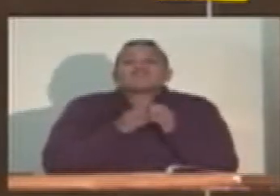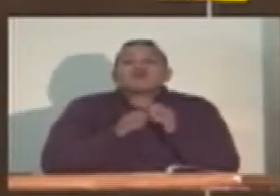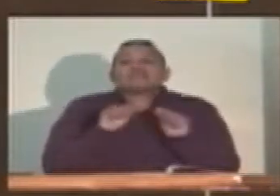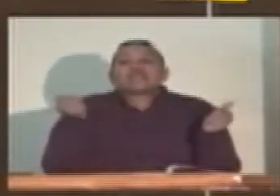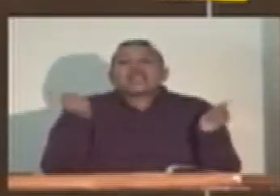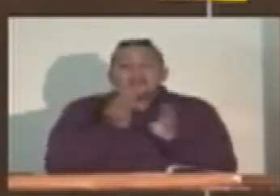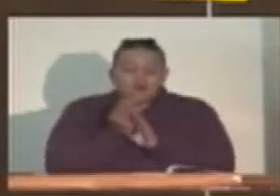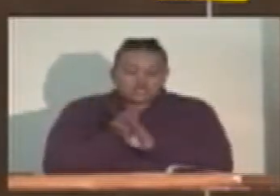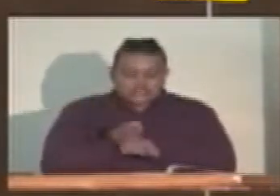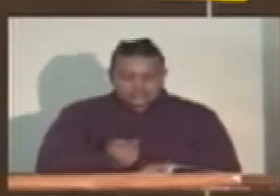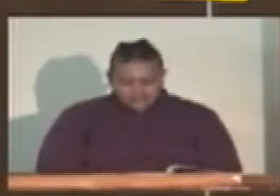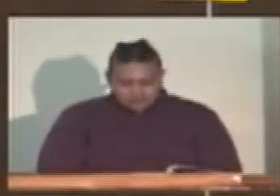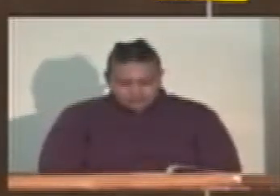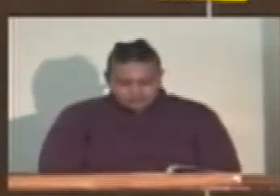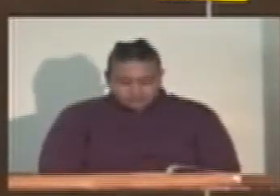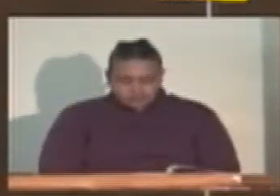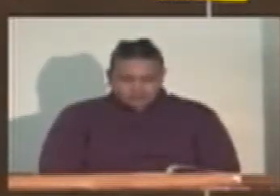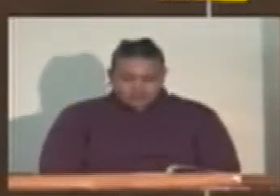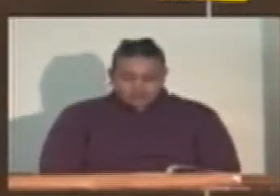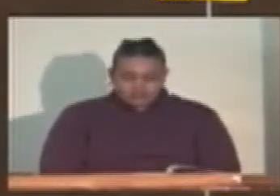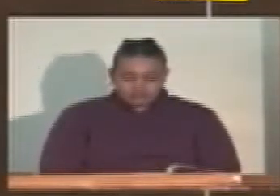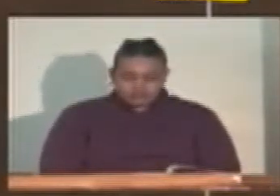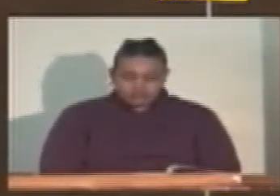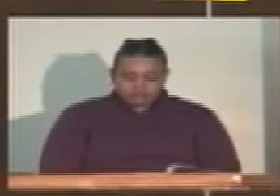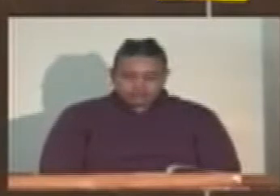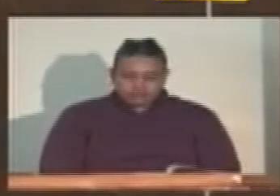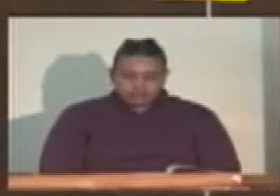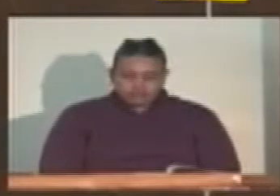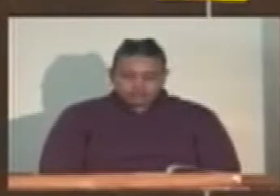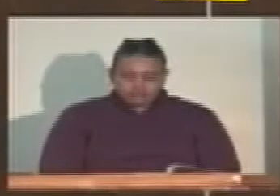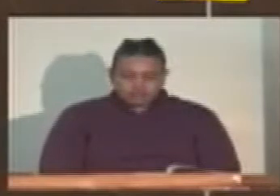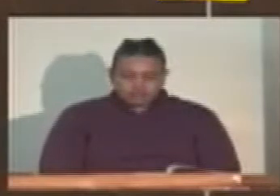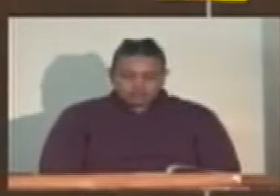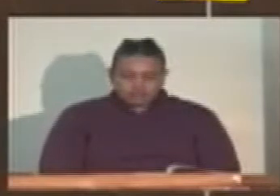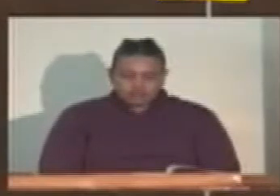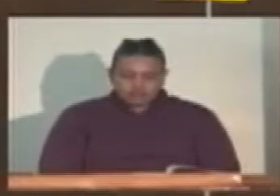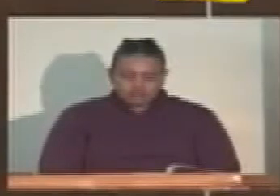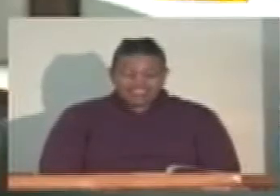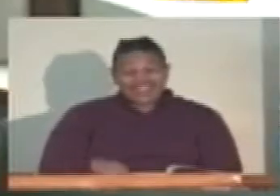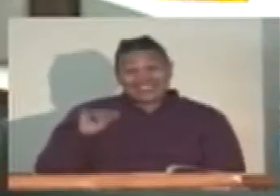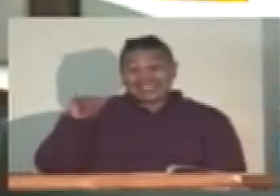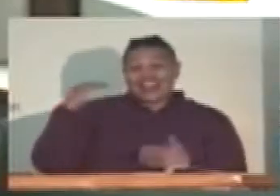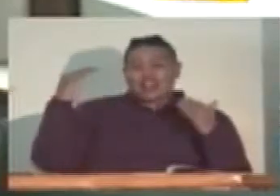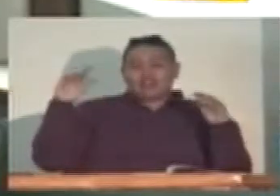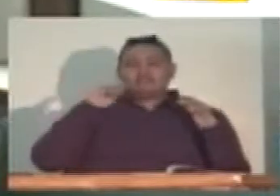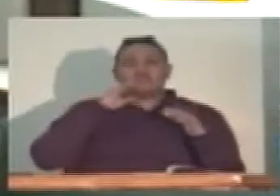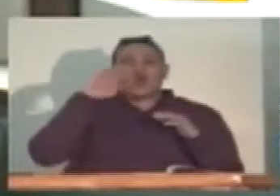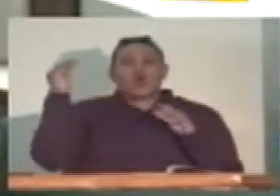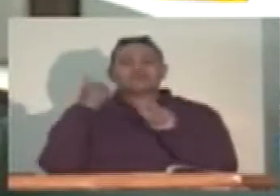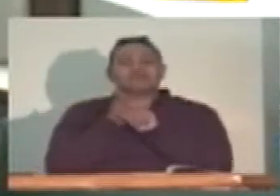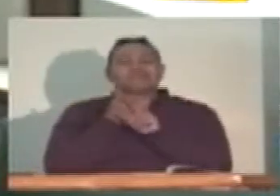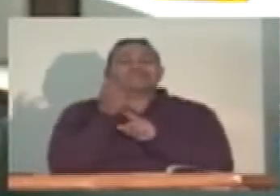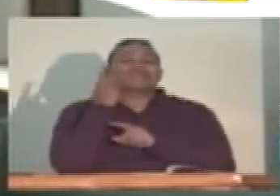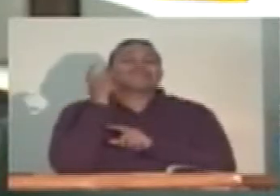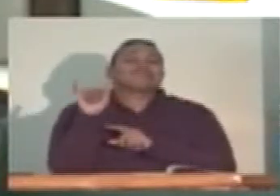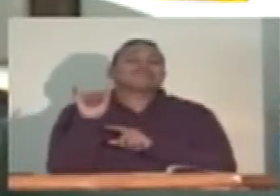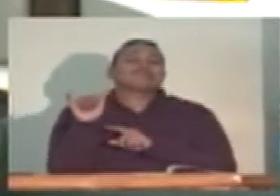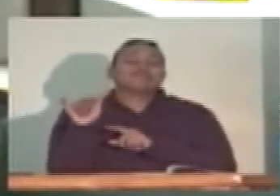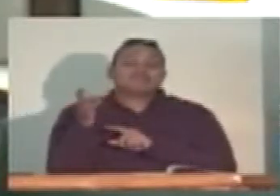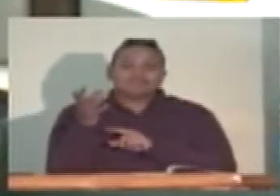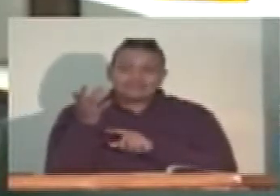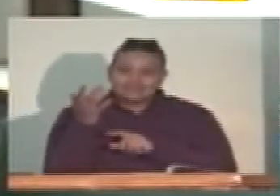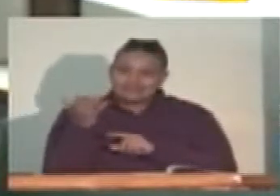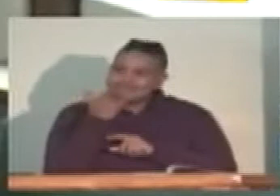buses. At that level, Mr. Speaker, the company is in default as it